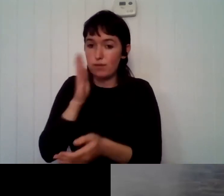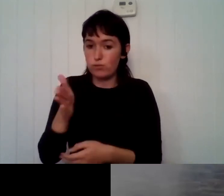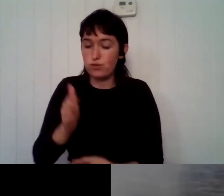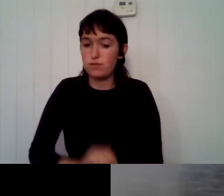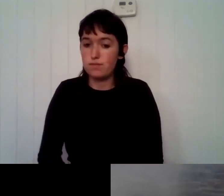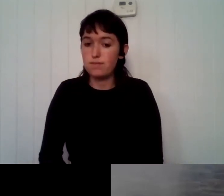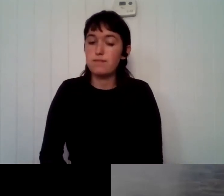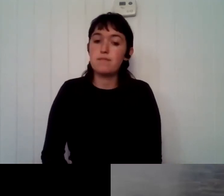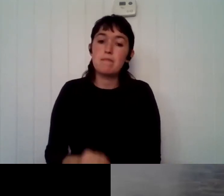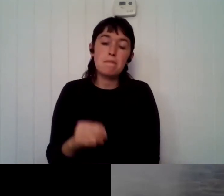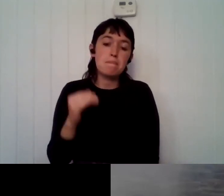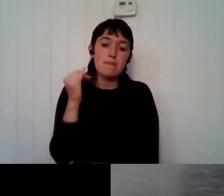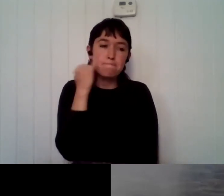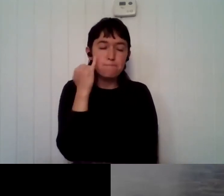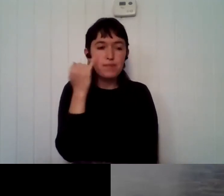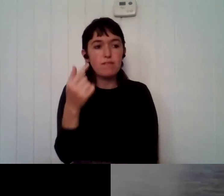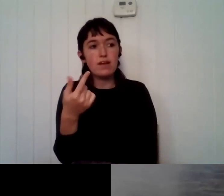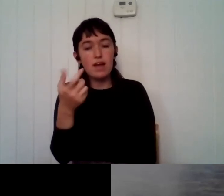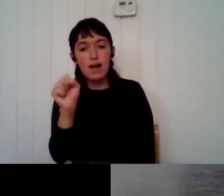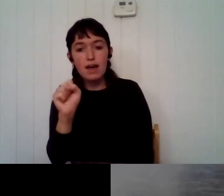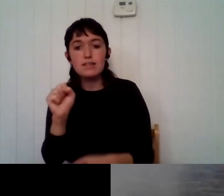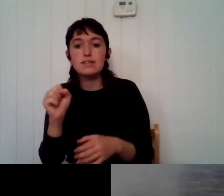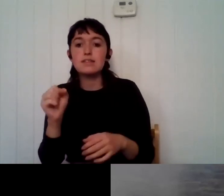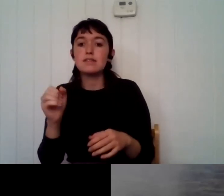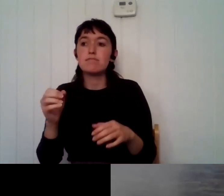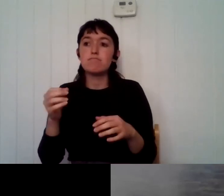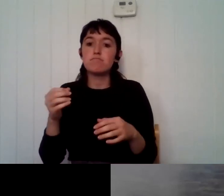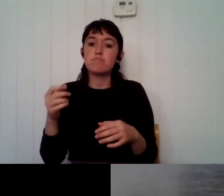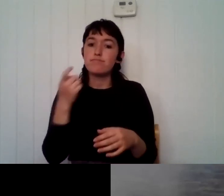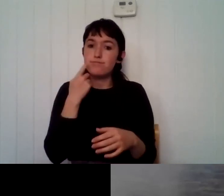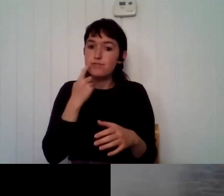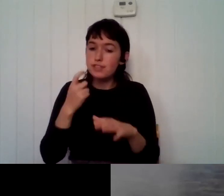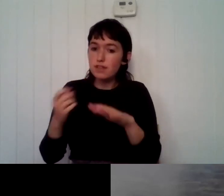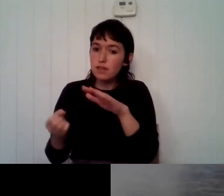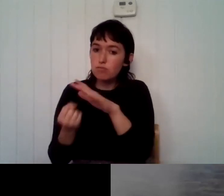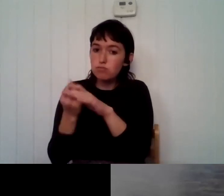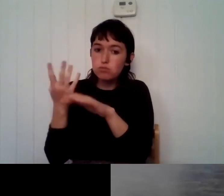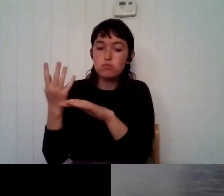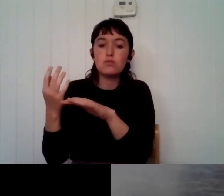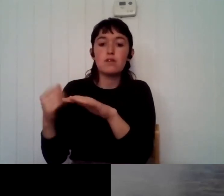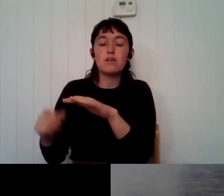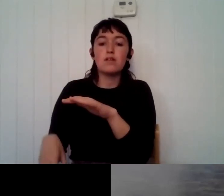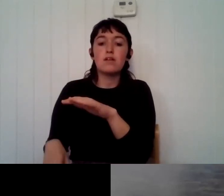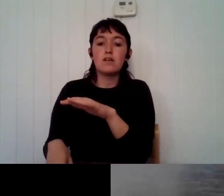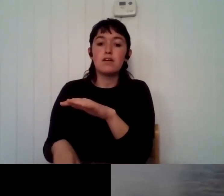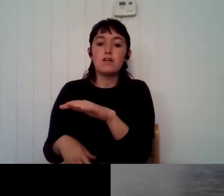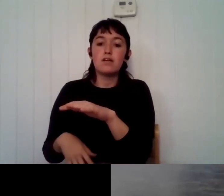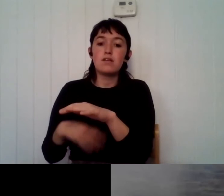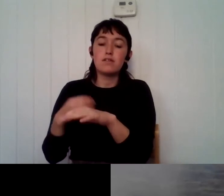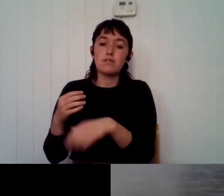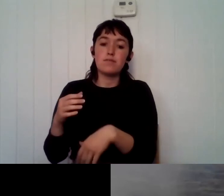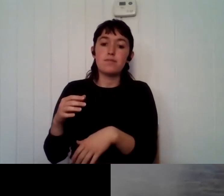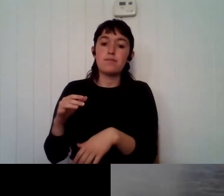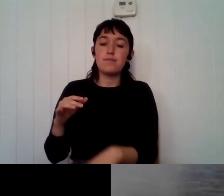the eruption, the last eruption that they had has been far away, at least for us, for